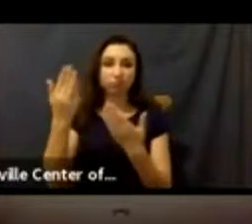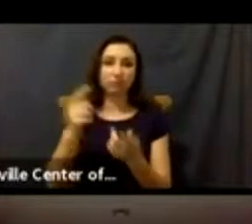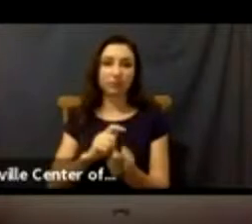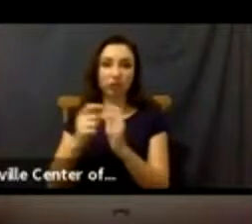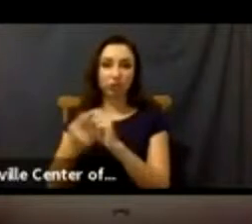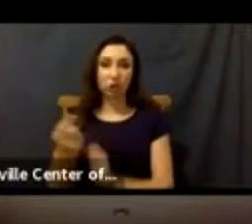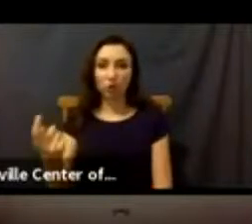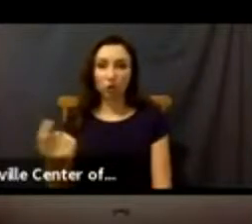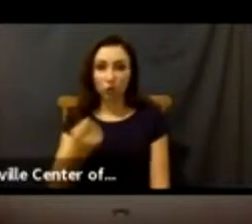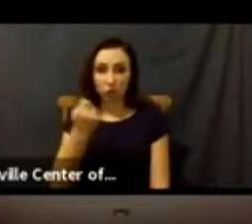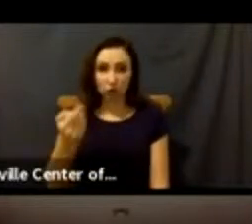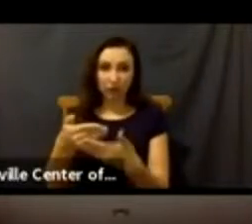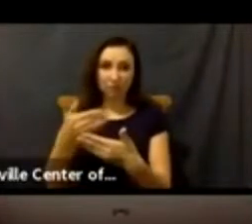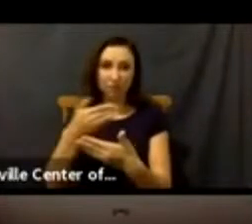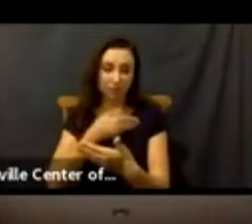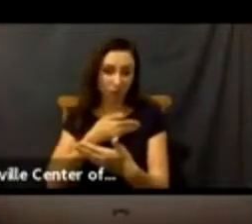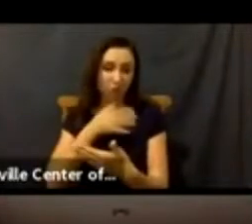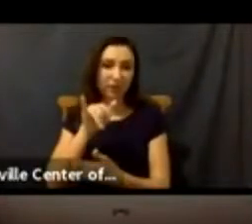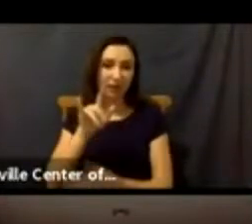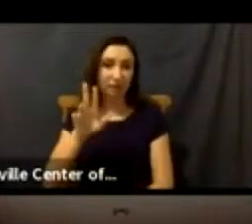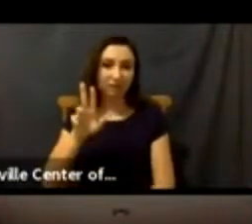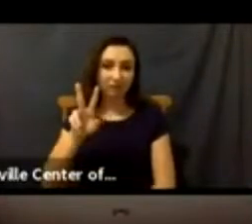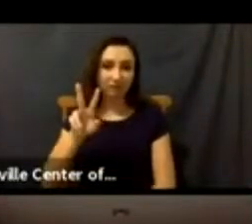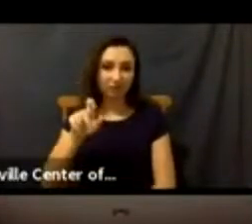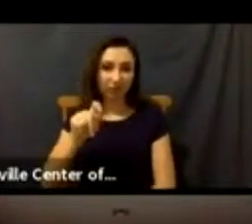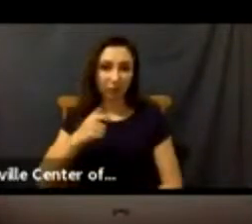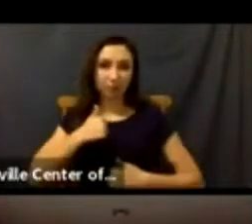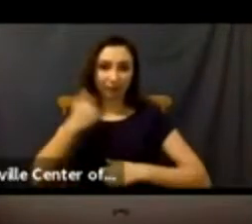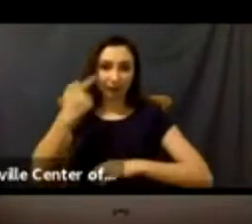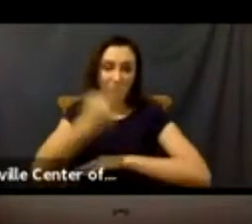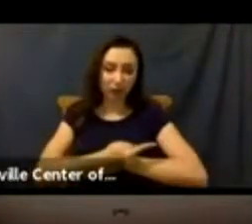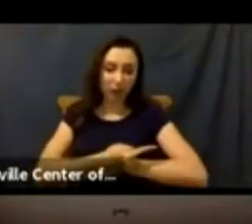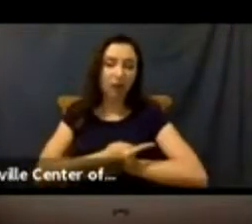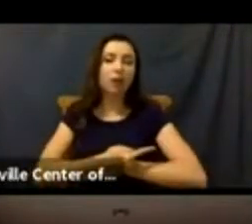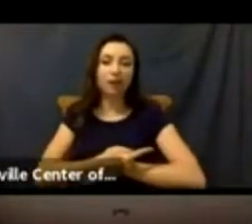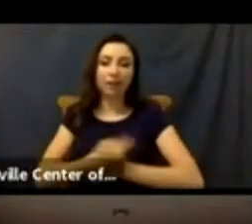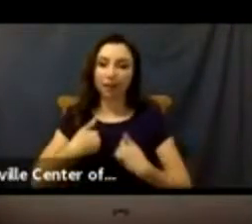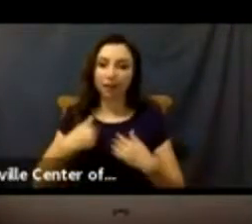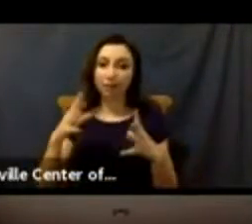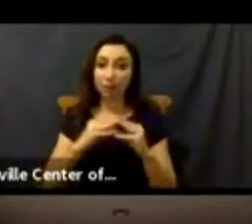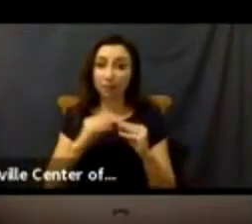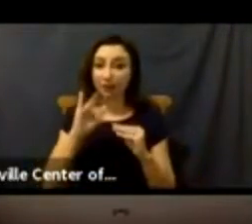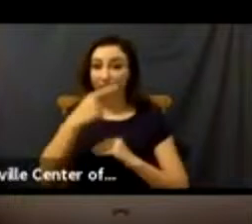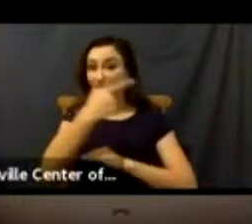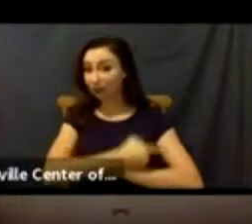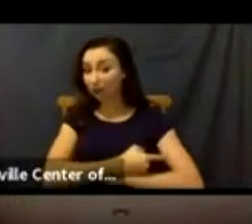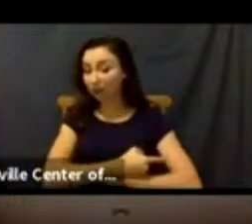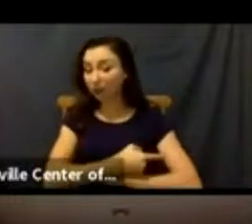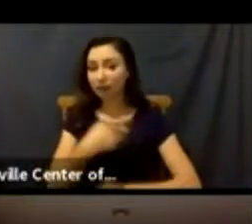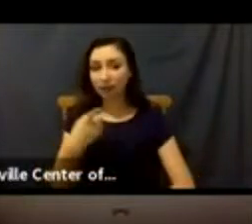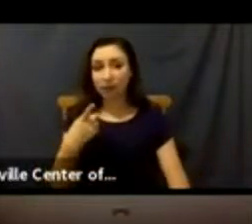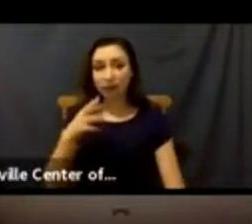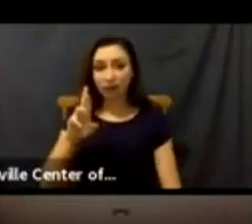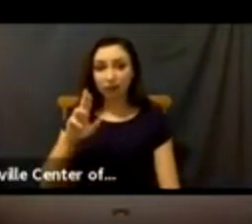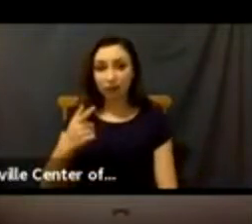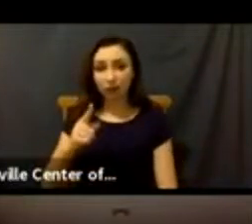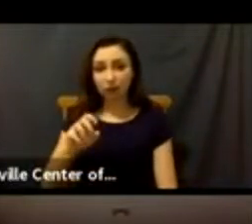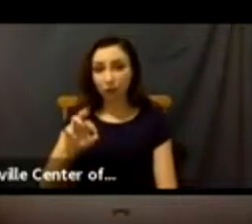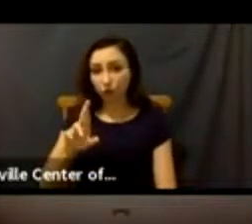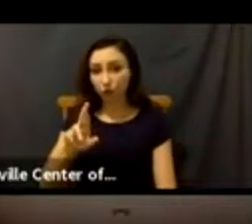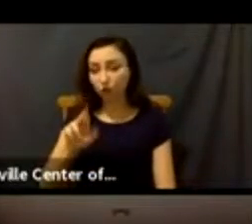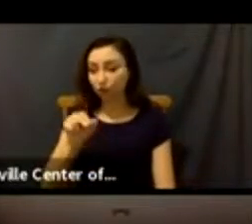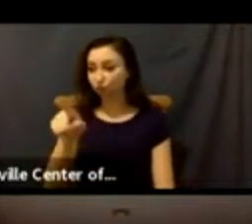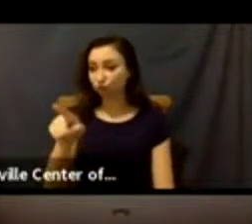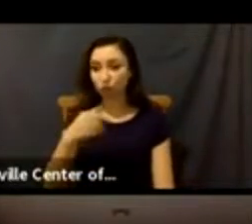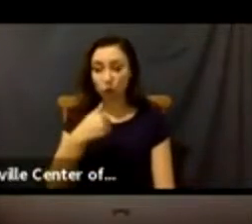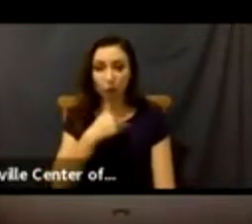before and have the meeting. And certainly Dr. Goetcher, you can, as the chair, you have the authority